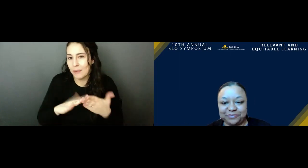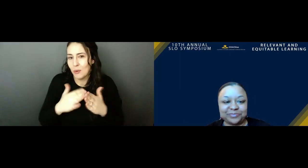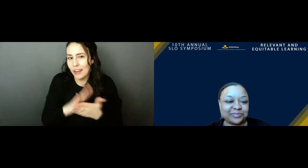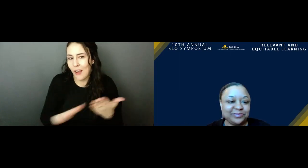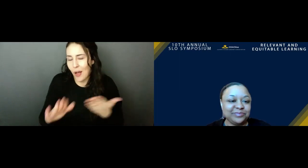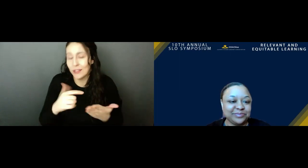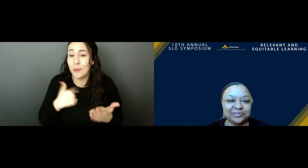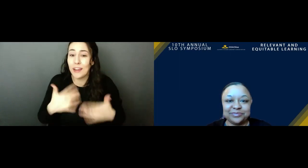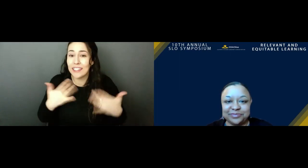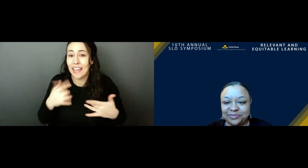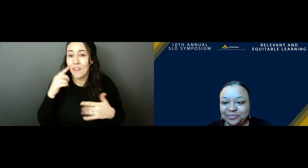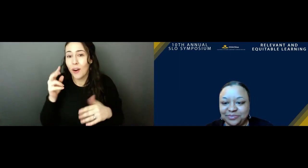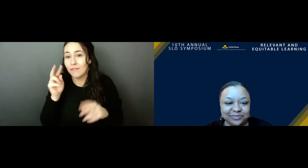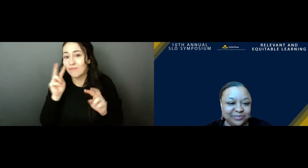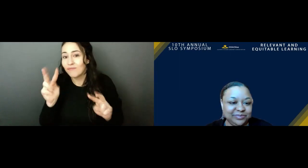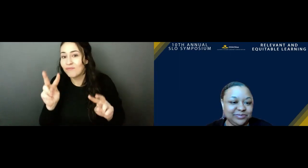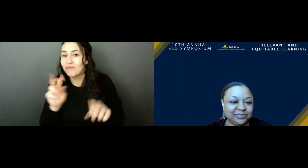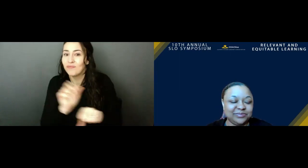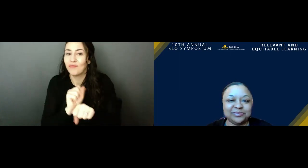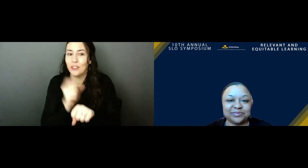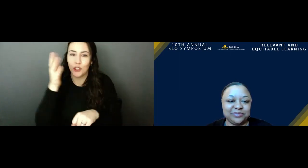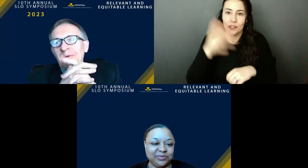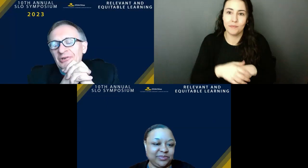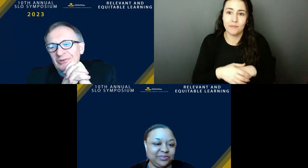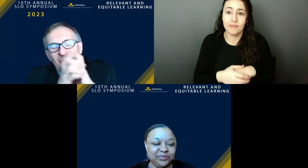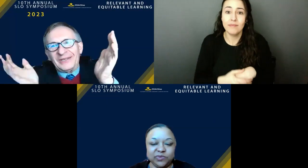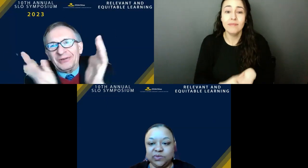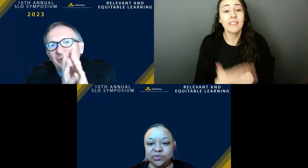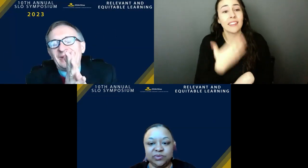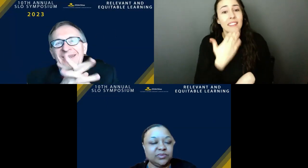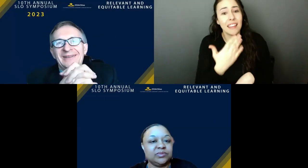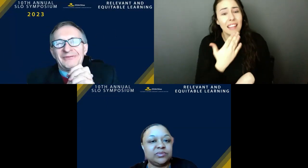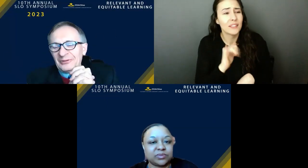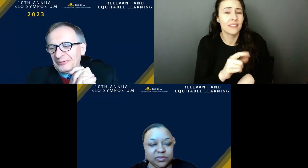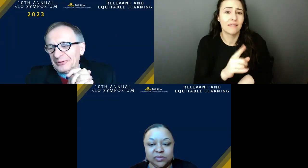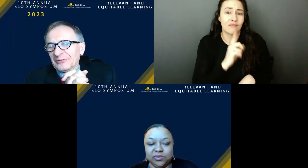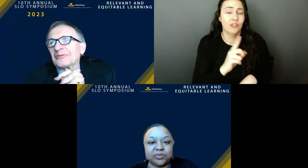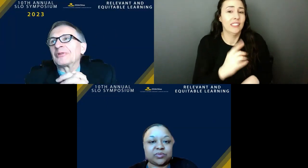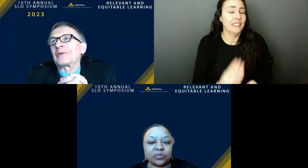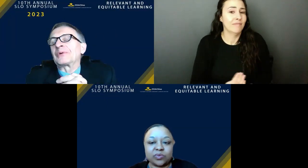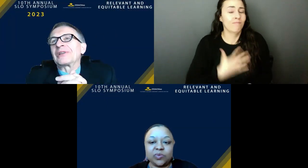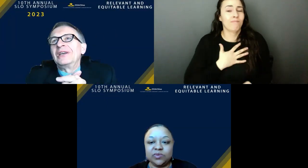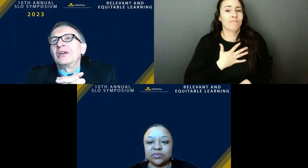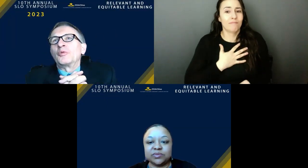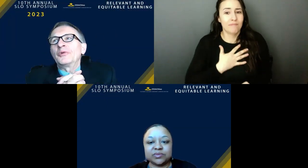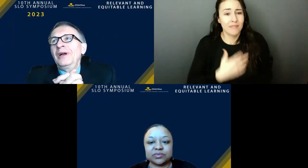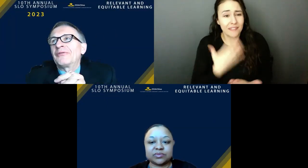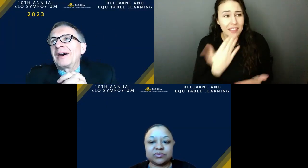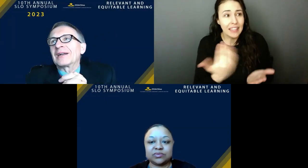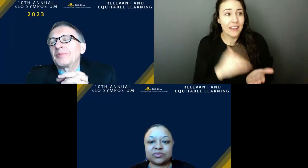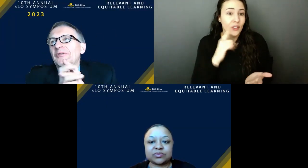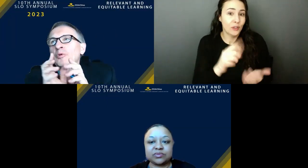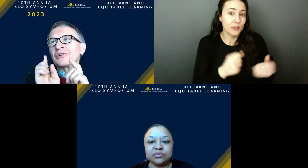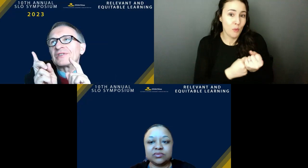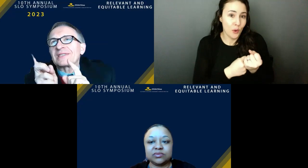Jarek. Thank you so much, Dr. Lowe. This is very, very inspirational. Thank you again for your support. We do have